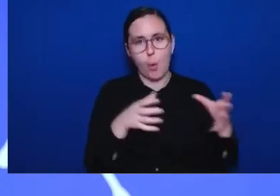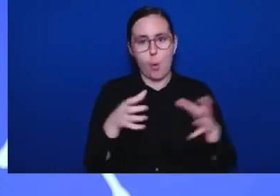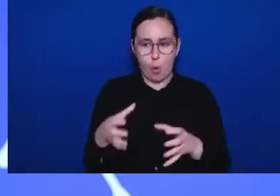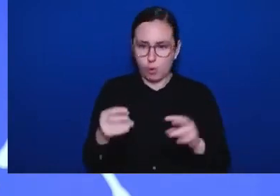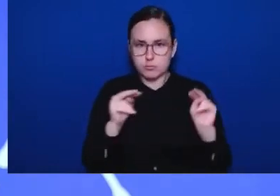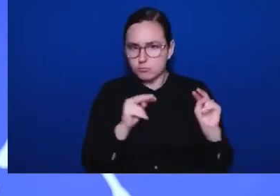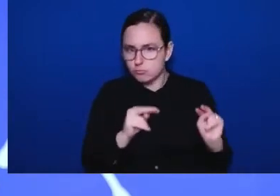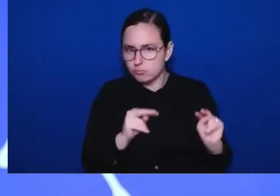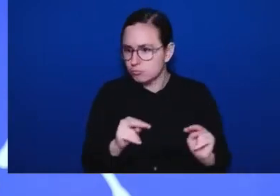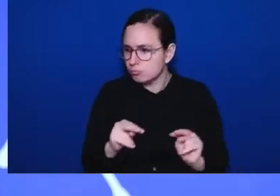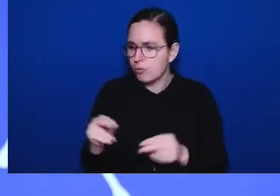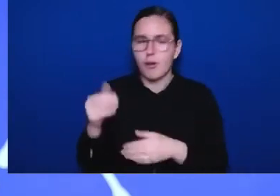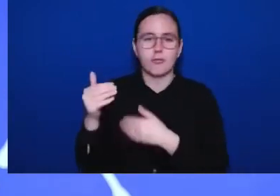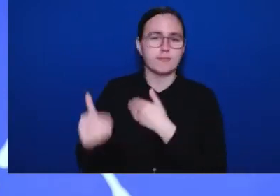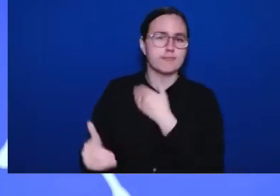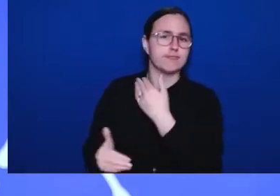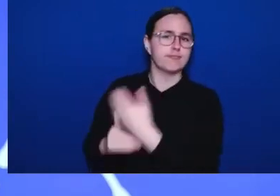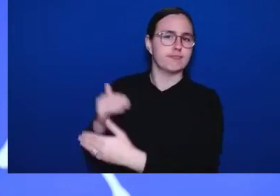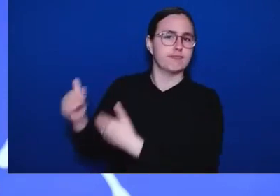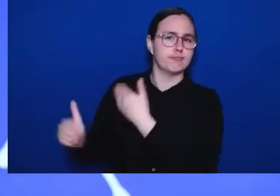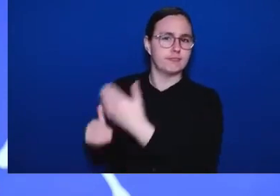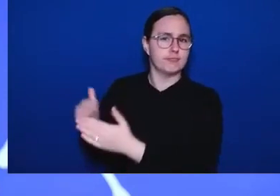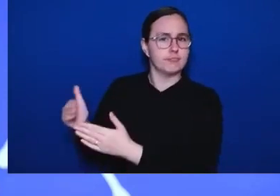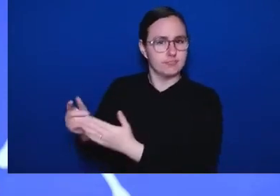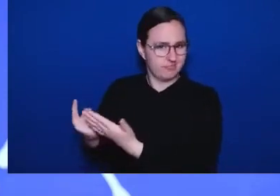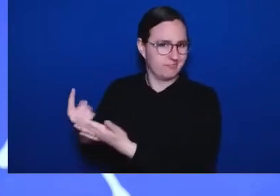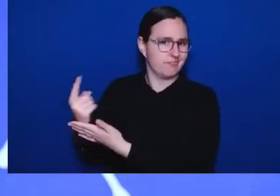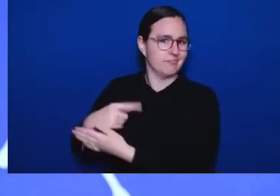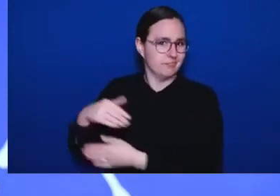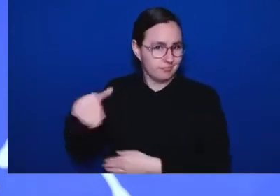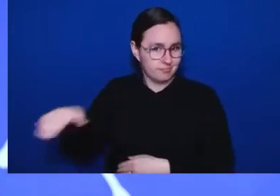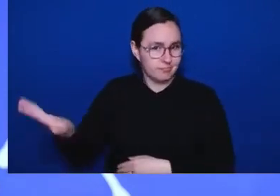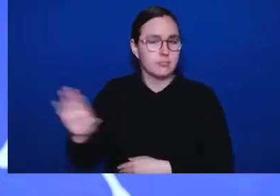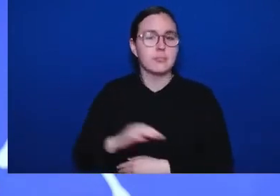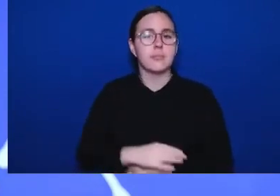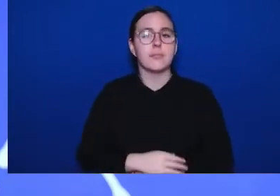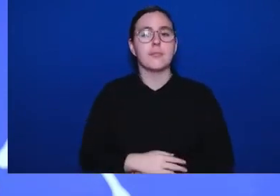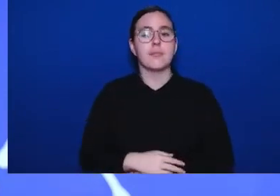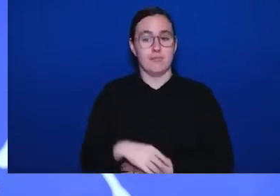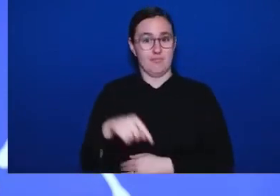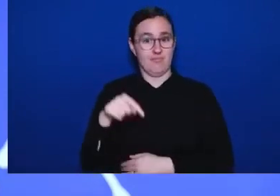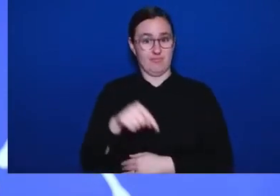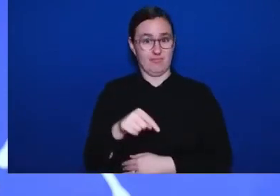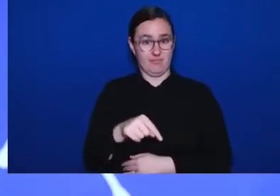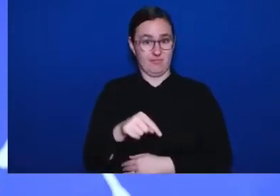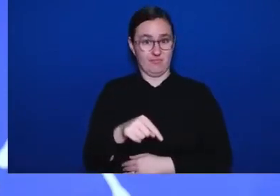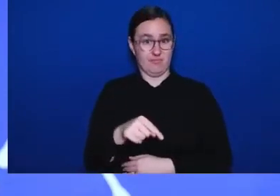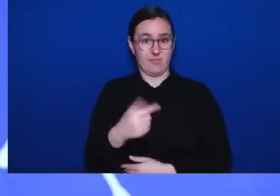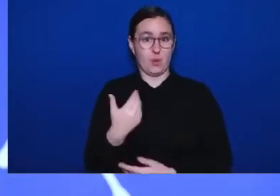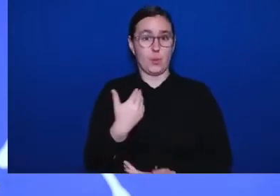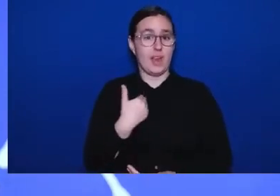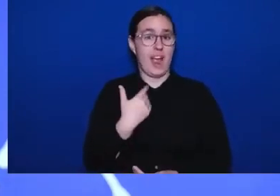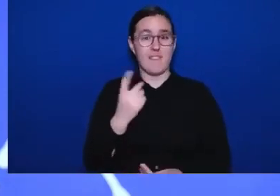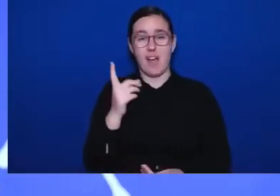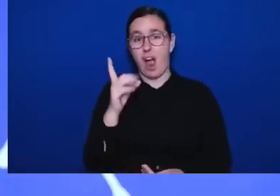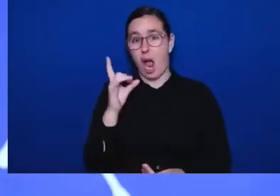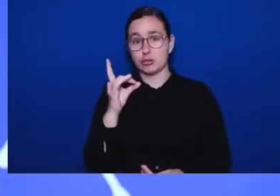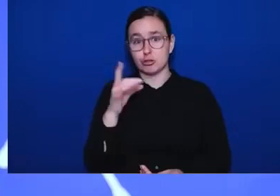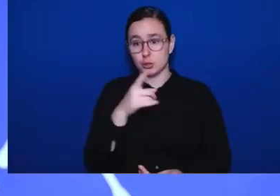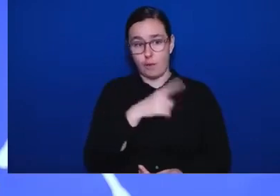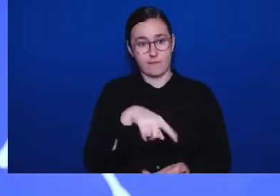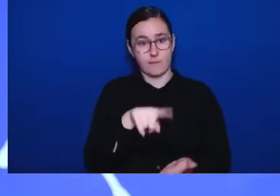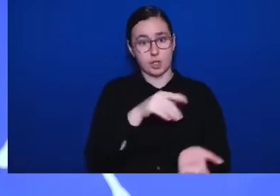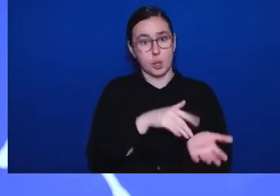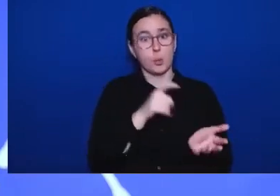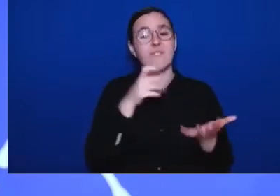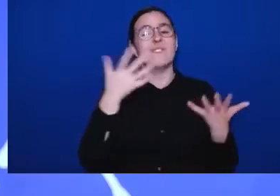unto year such that we have hundreds of doctors in BC now who've worked through the Practice Ready Assessment Program, the majority of